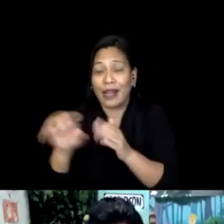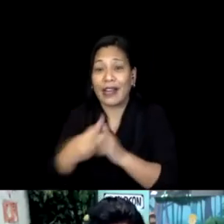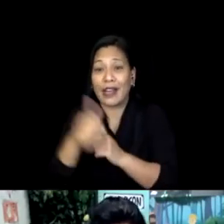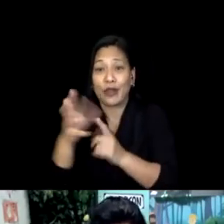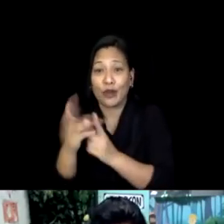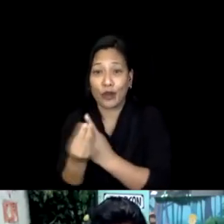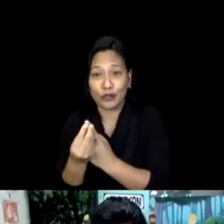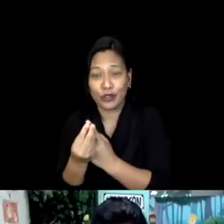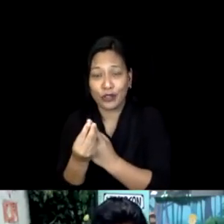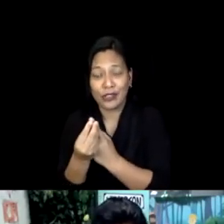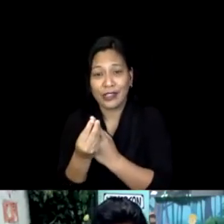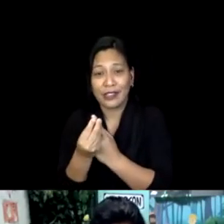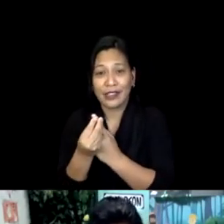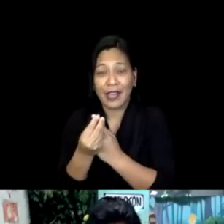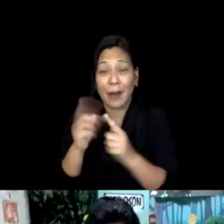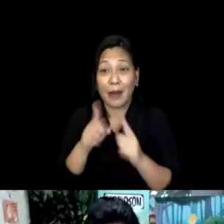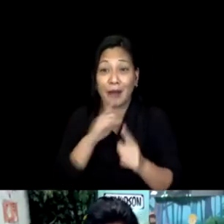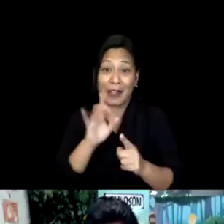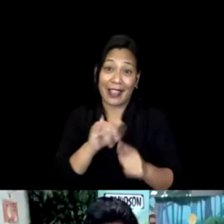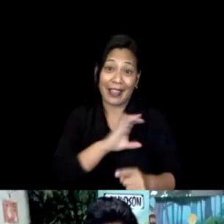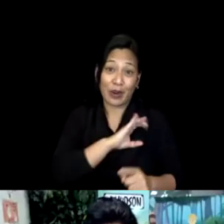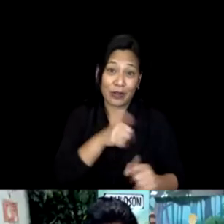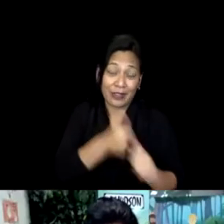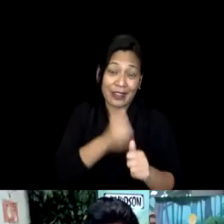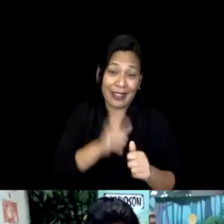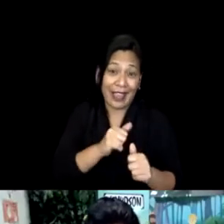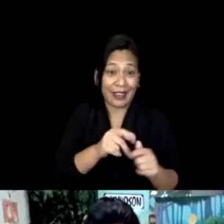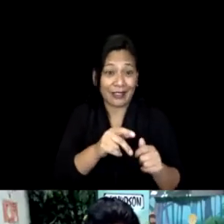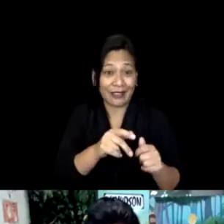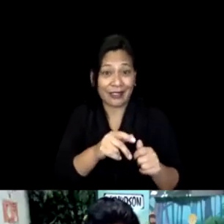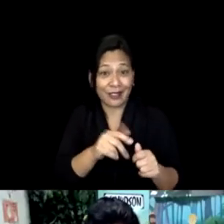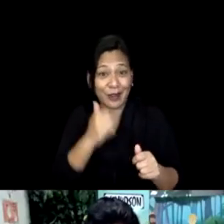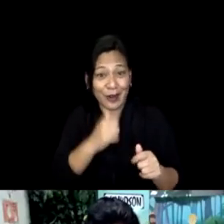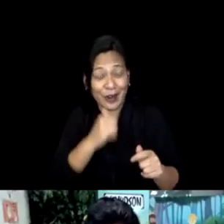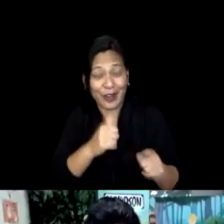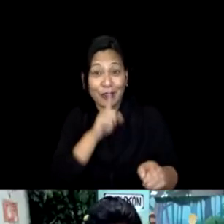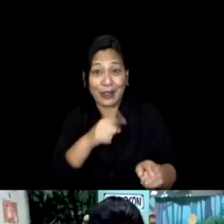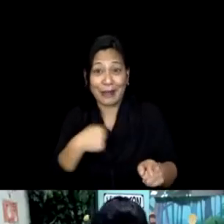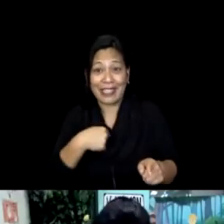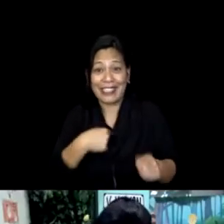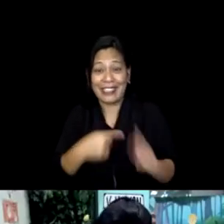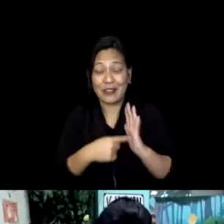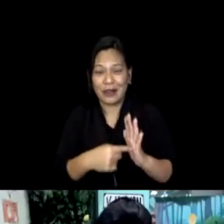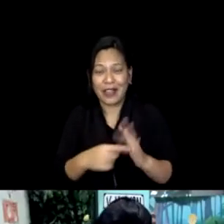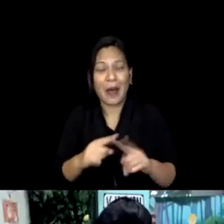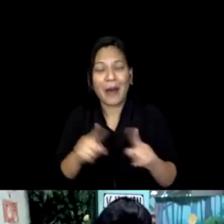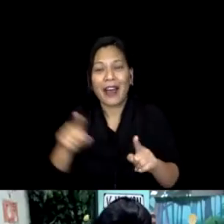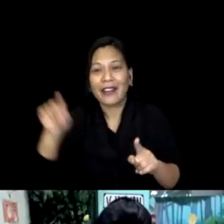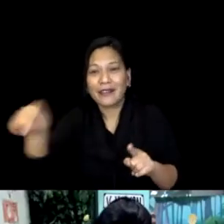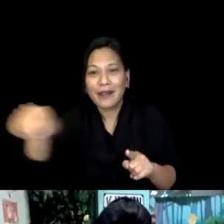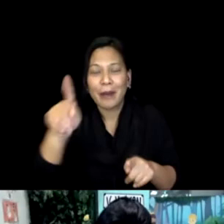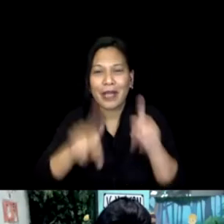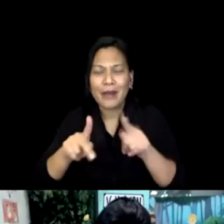this, because she really is me, is that everybody was so kind to her. Everybody wanted to help her understand a little